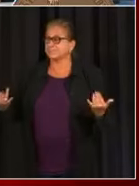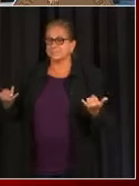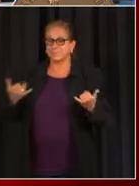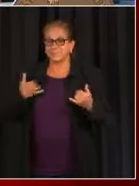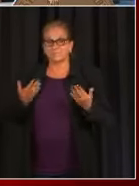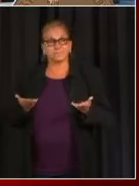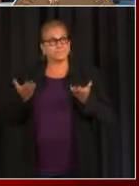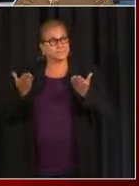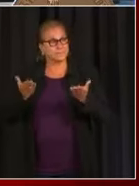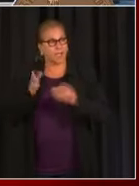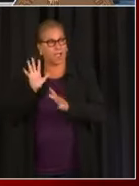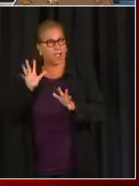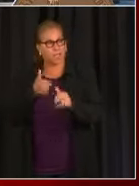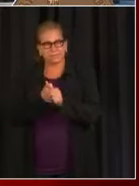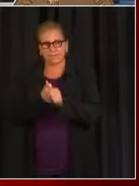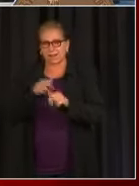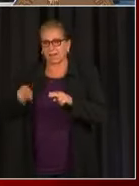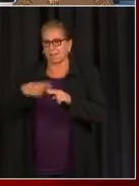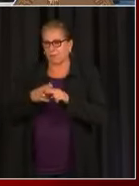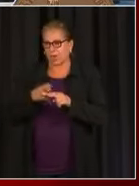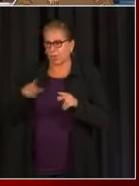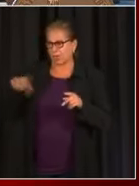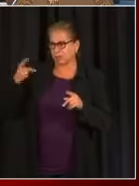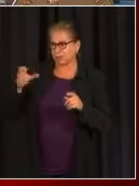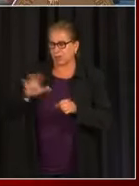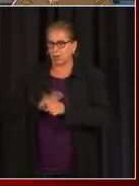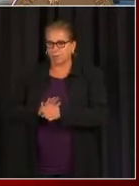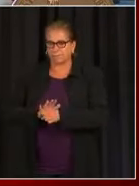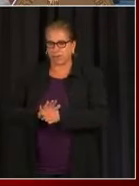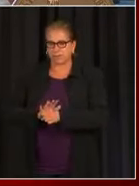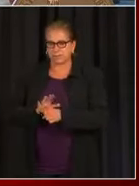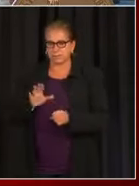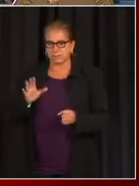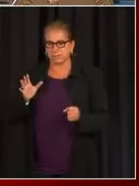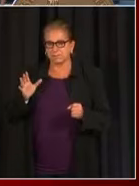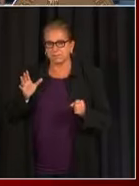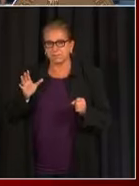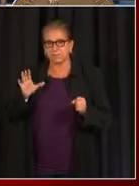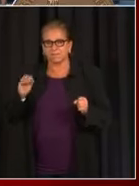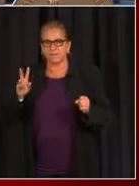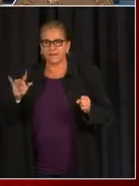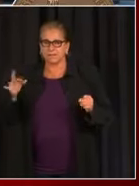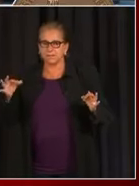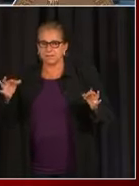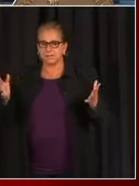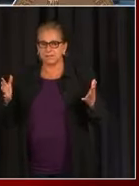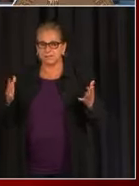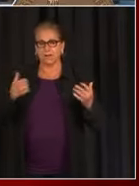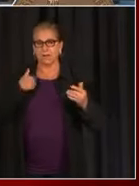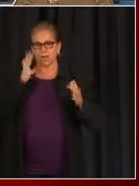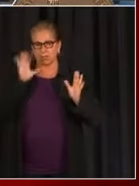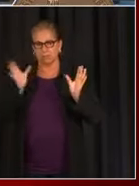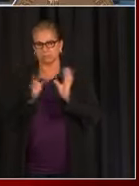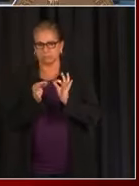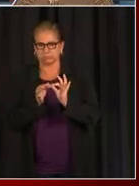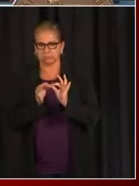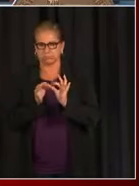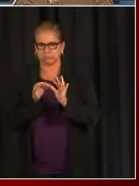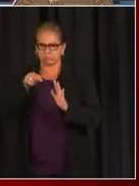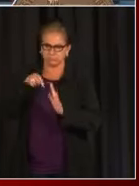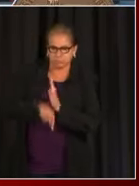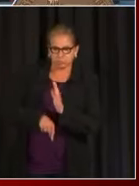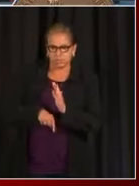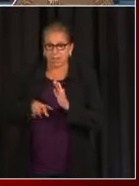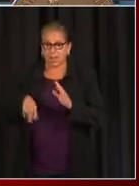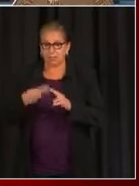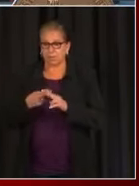with COVID-19. And we are going to talk about the city's